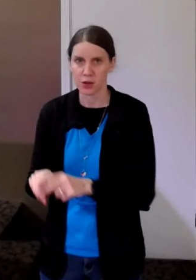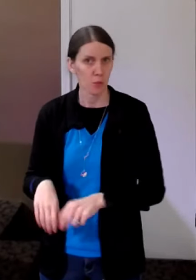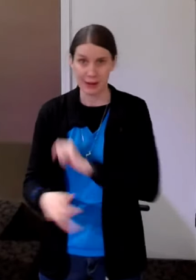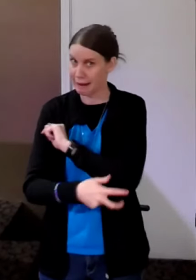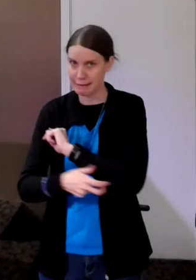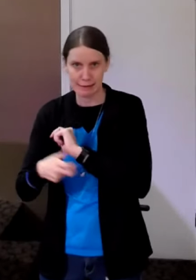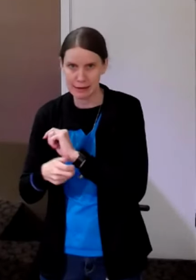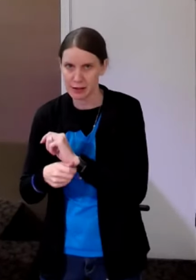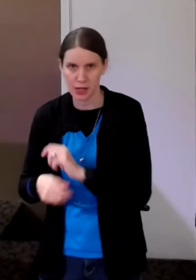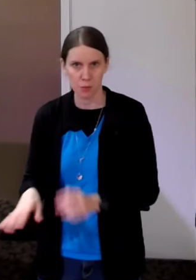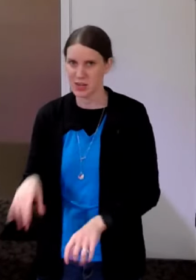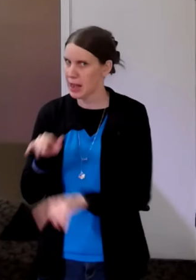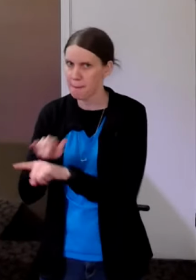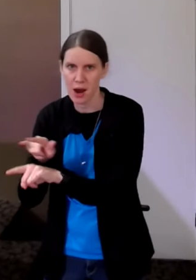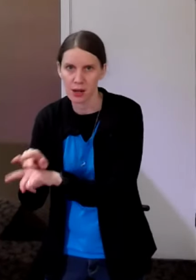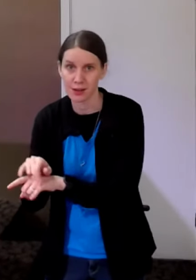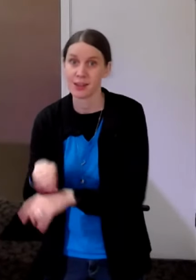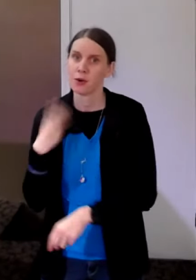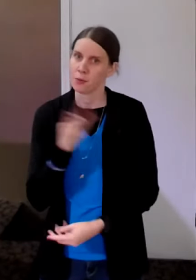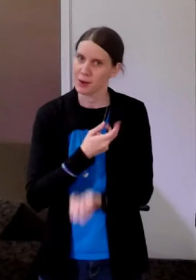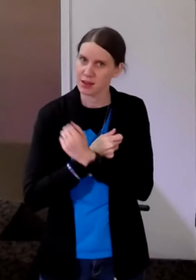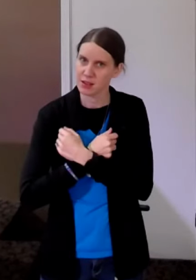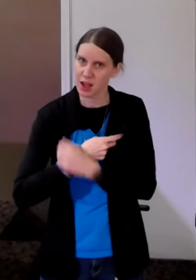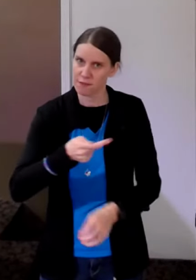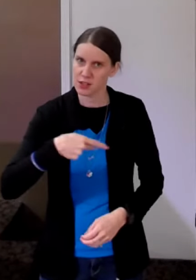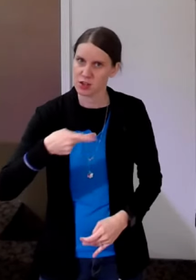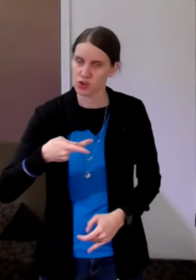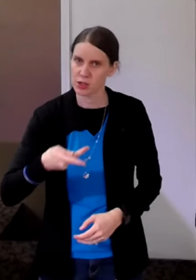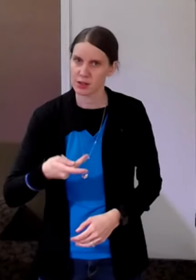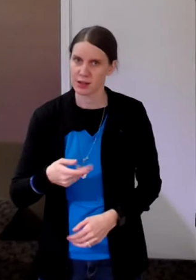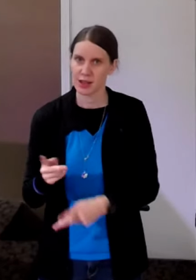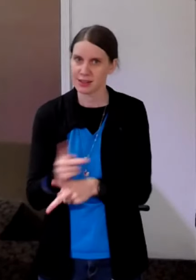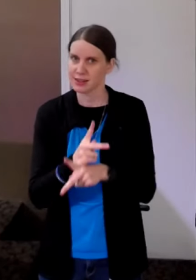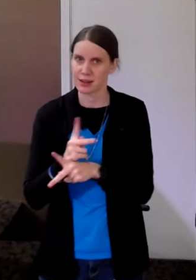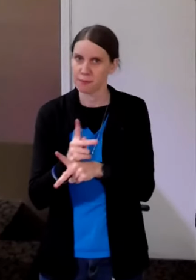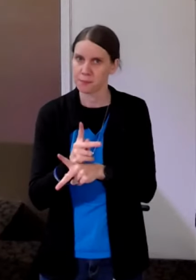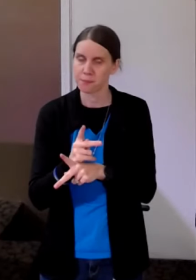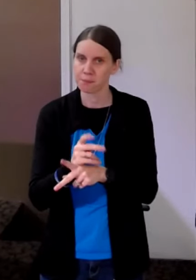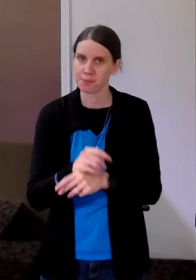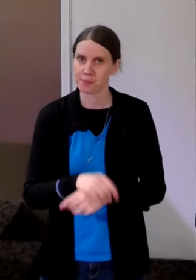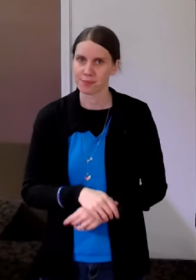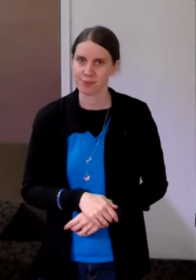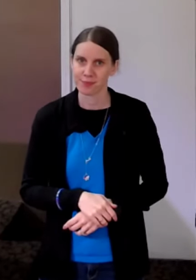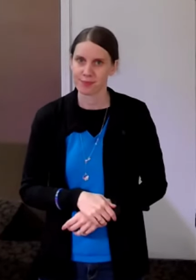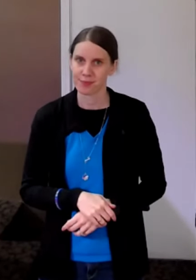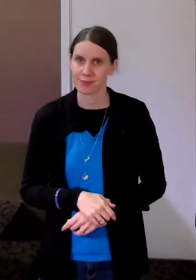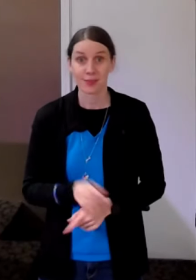because He told us to treat one another like brothers and sisters in the Lord, and to, you know,